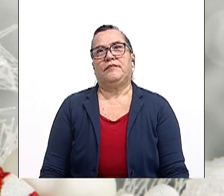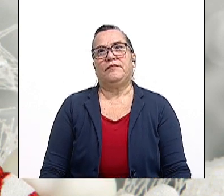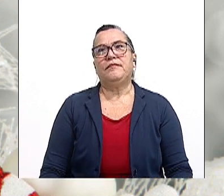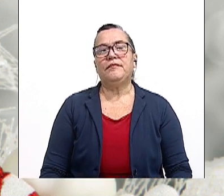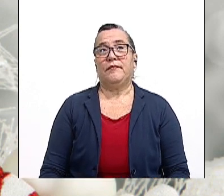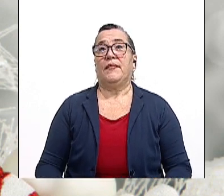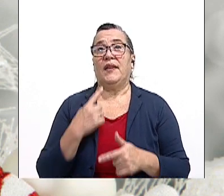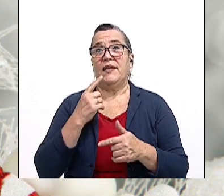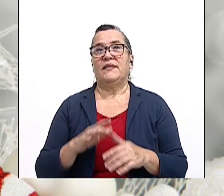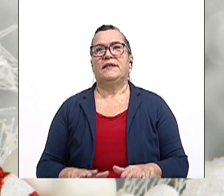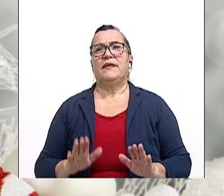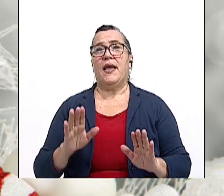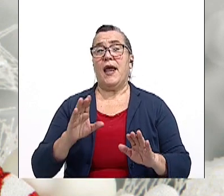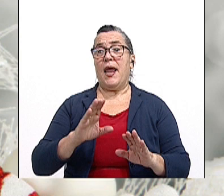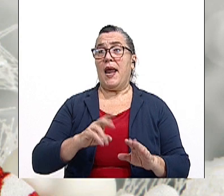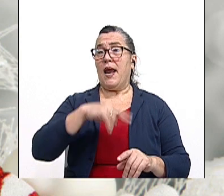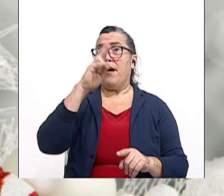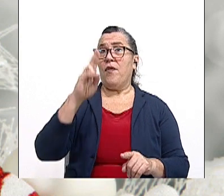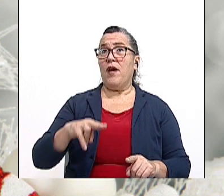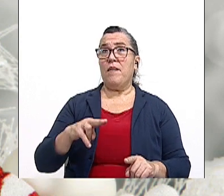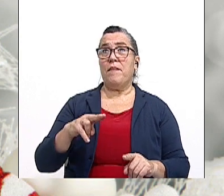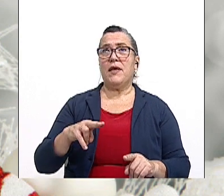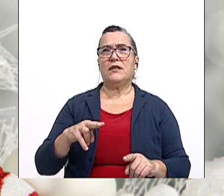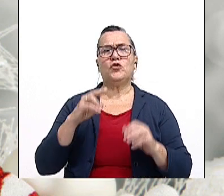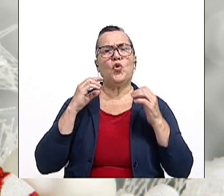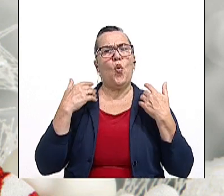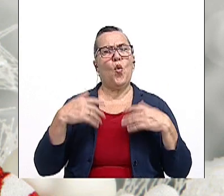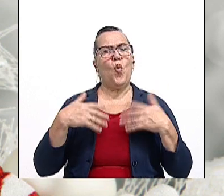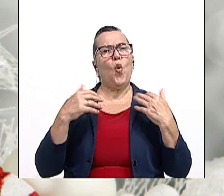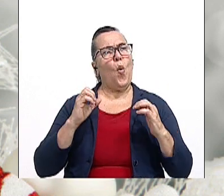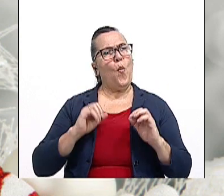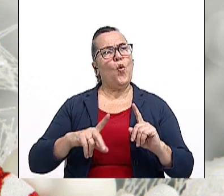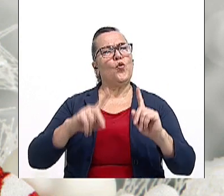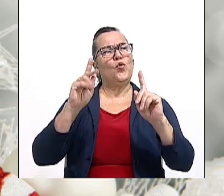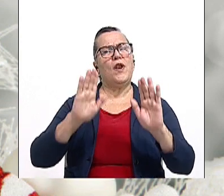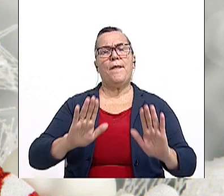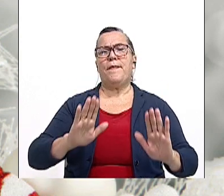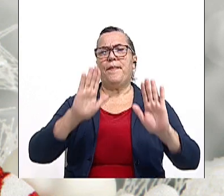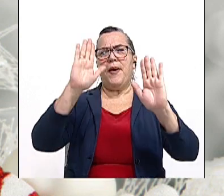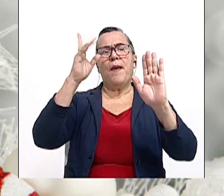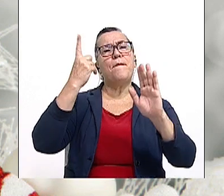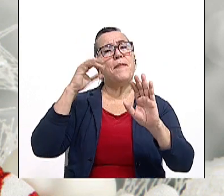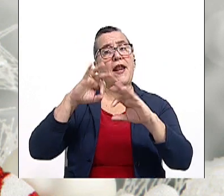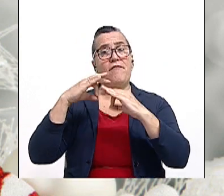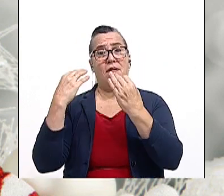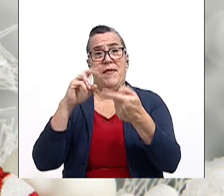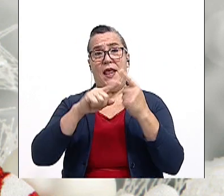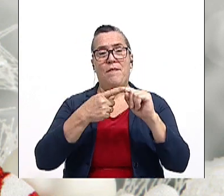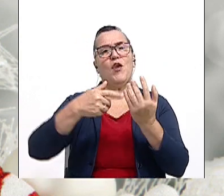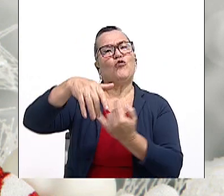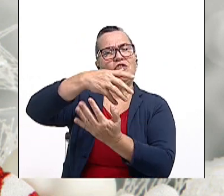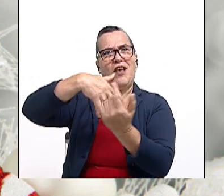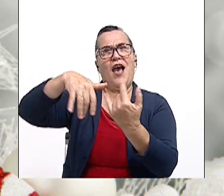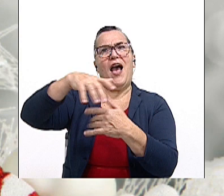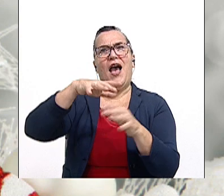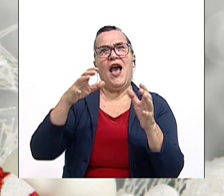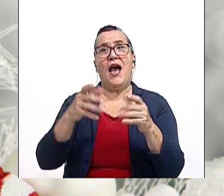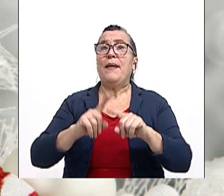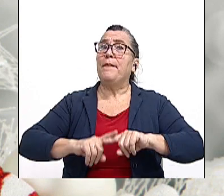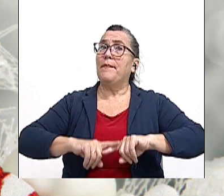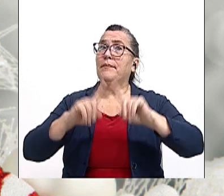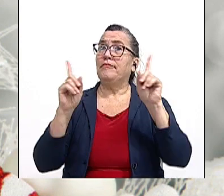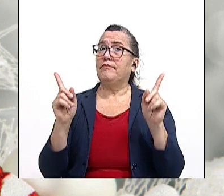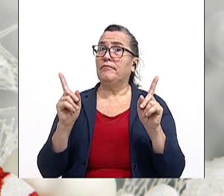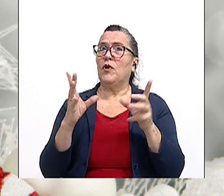it says, Christmas is a wonderful opportunity to spend time with family and friends. However,